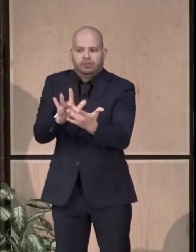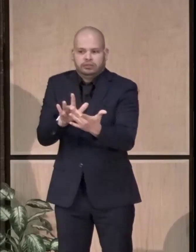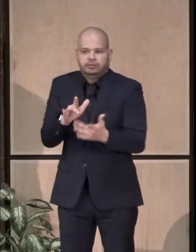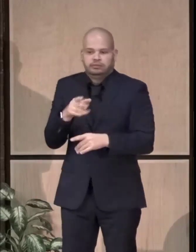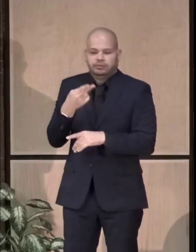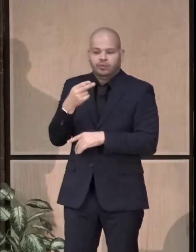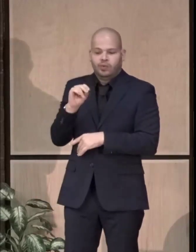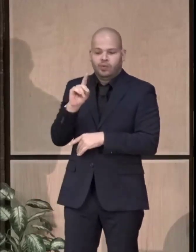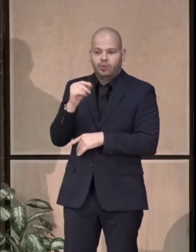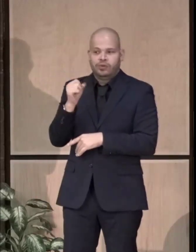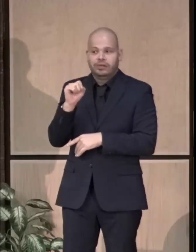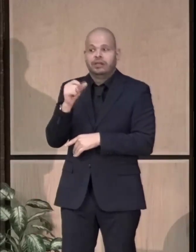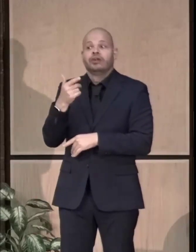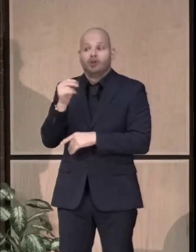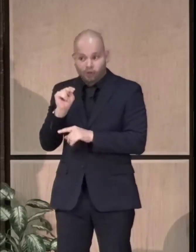regarding follow-up